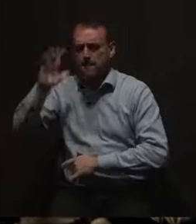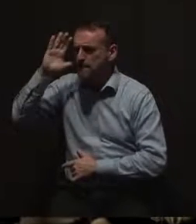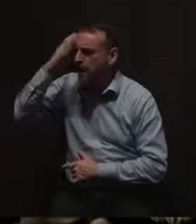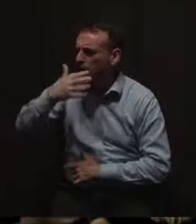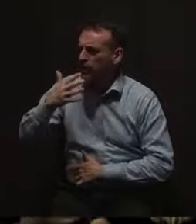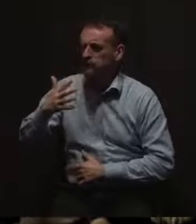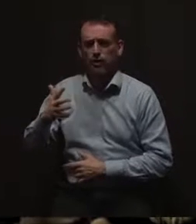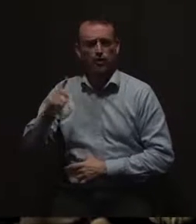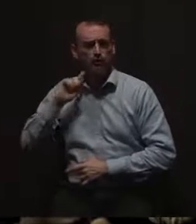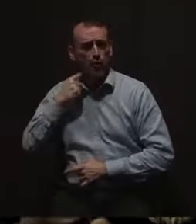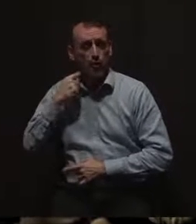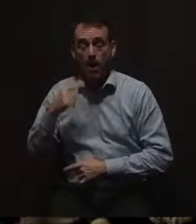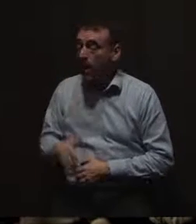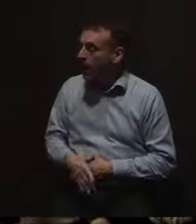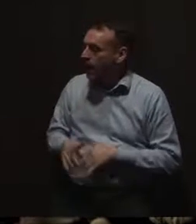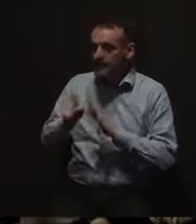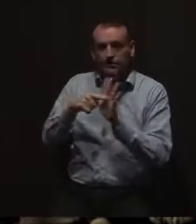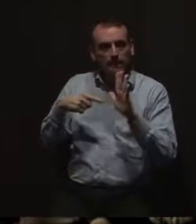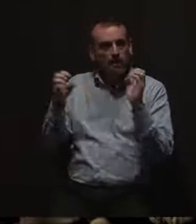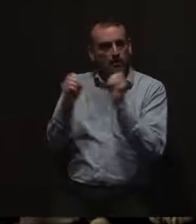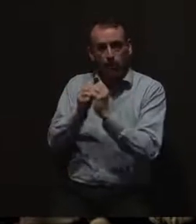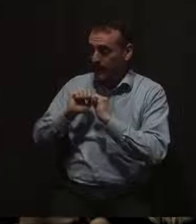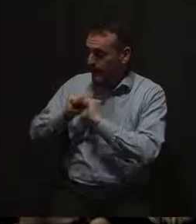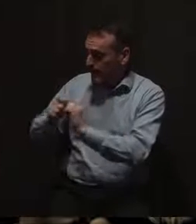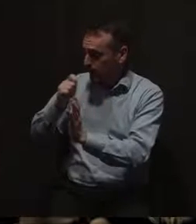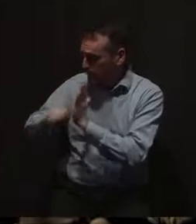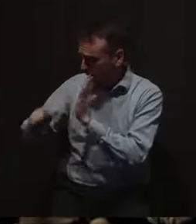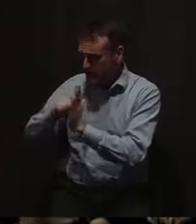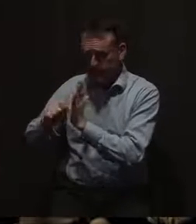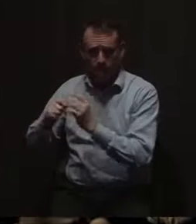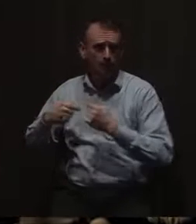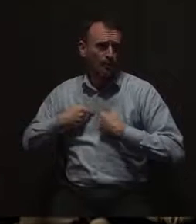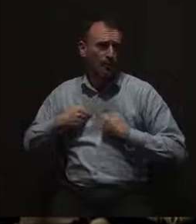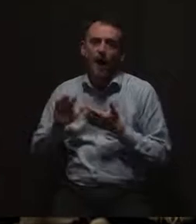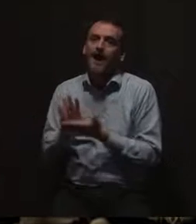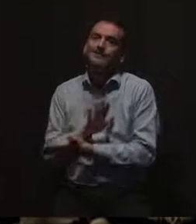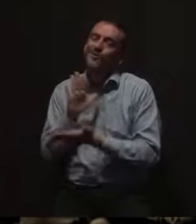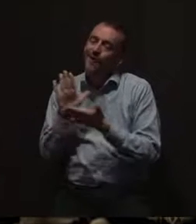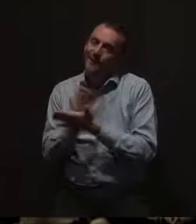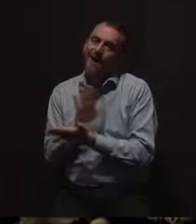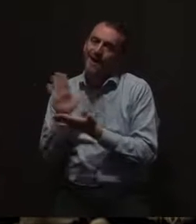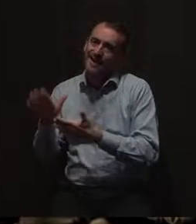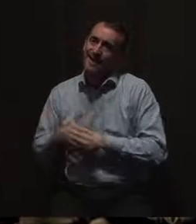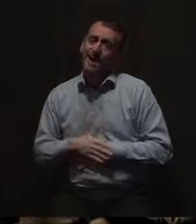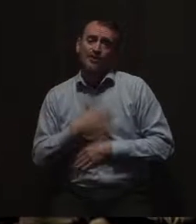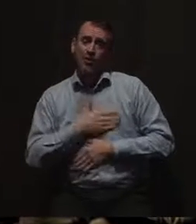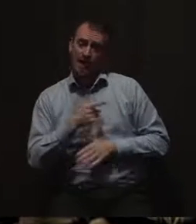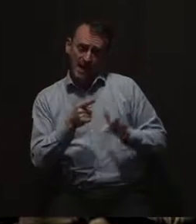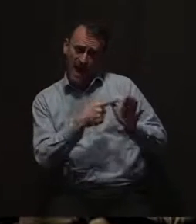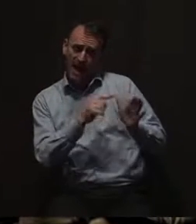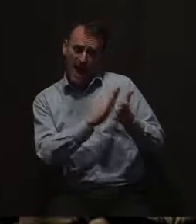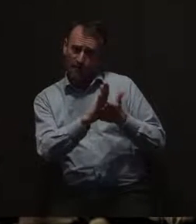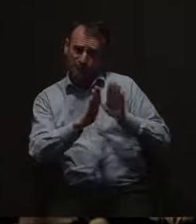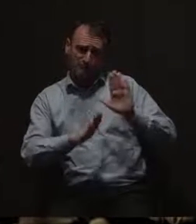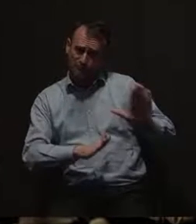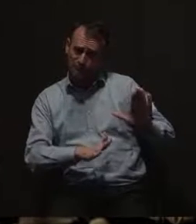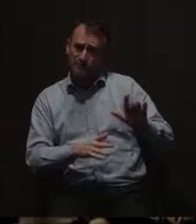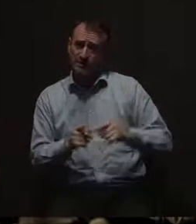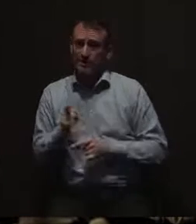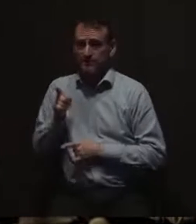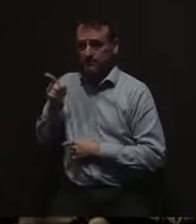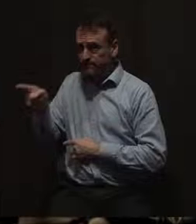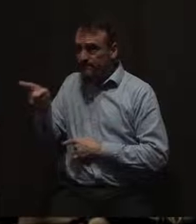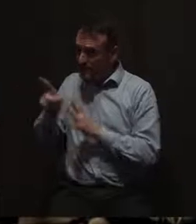because I really like his writing. I really like the sound of his voice. So, sorry, Hannah Arendt. In this case, I do agree with